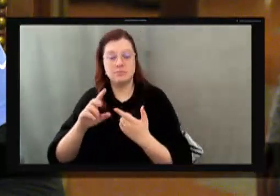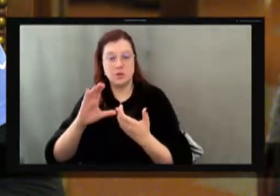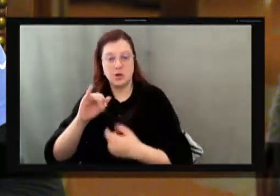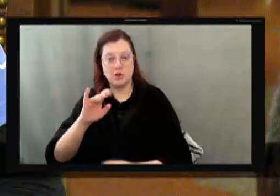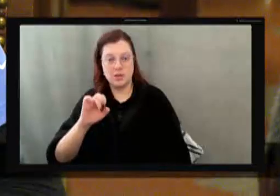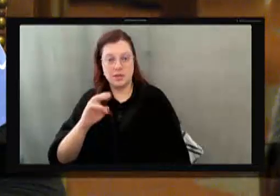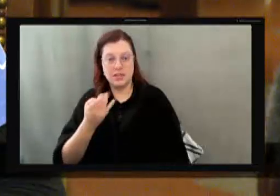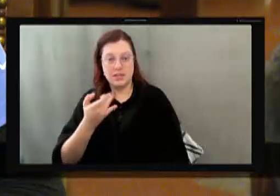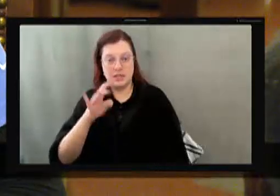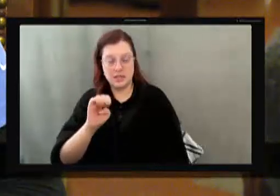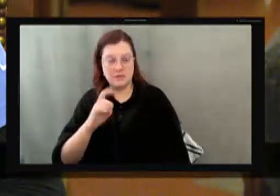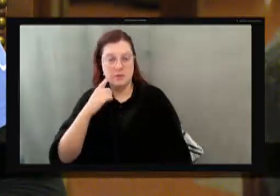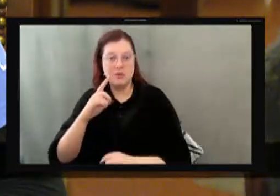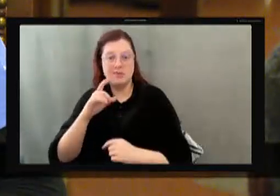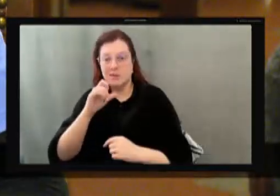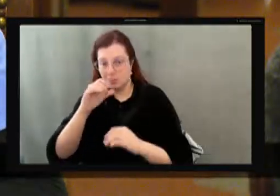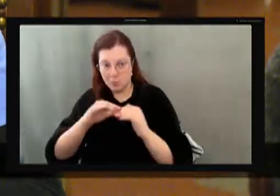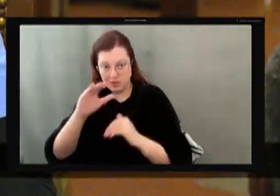total project cost of